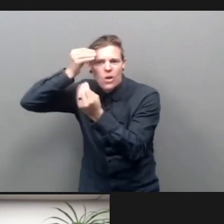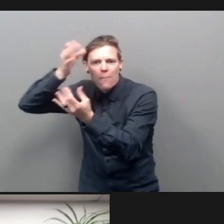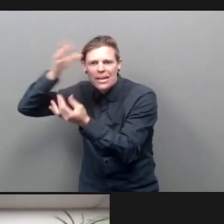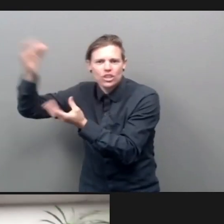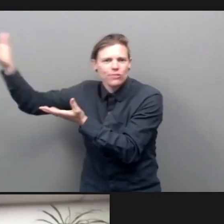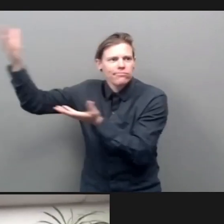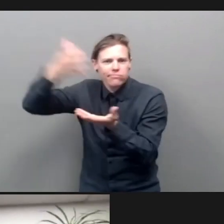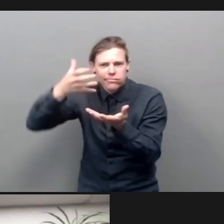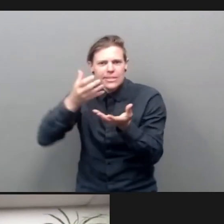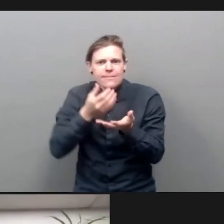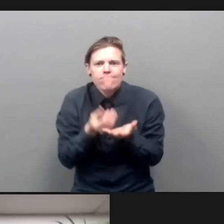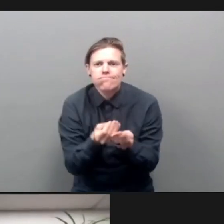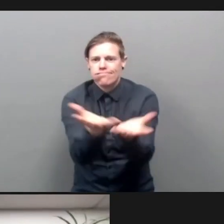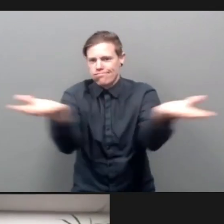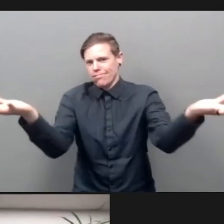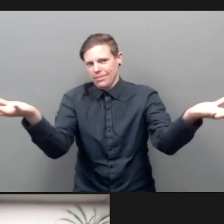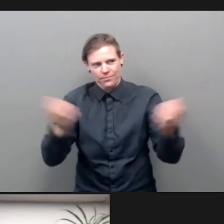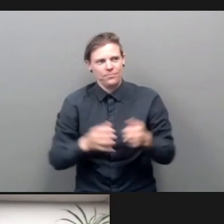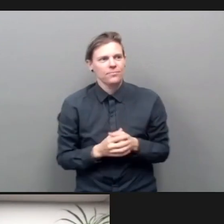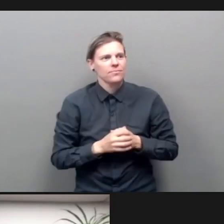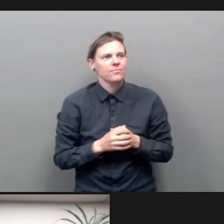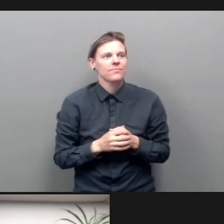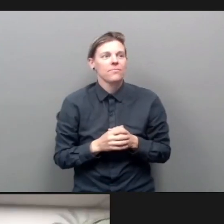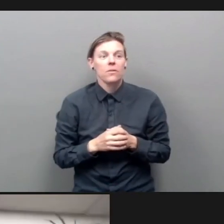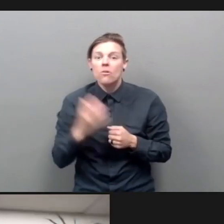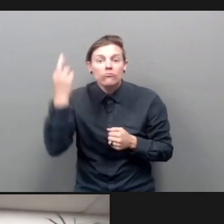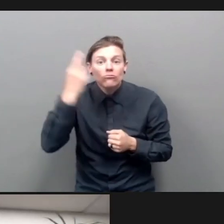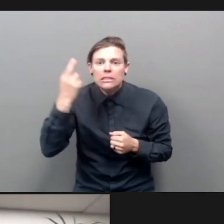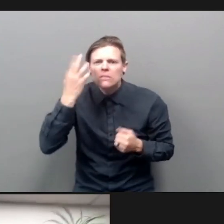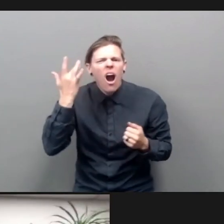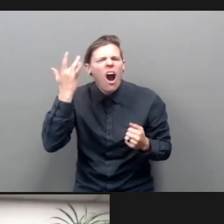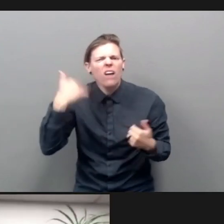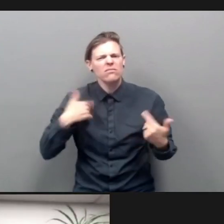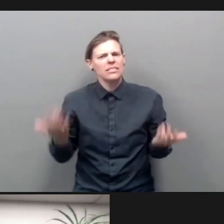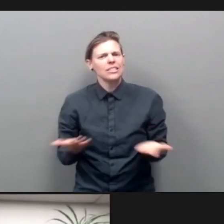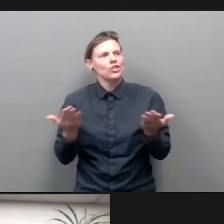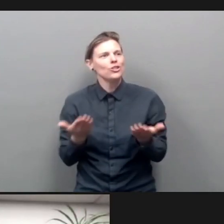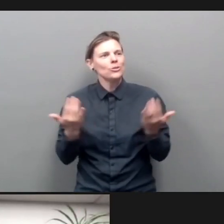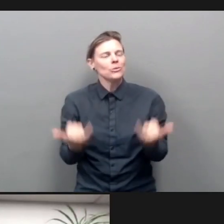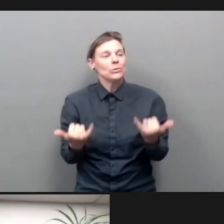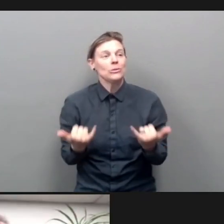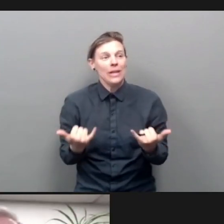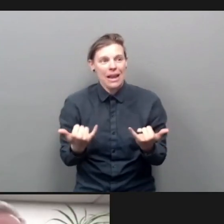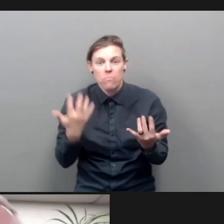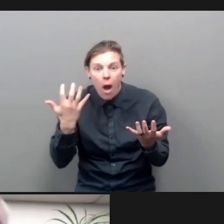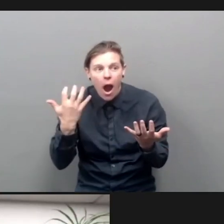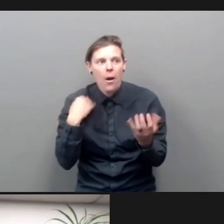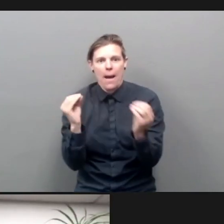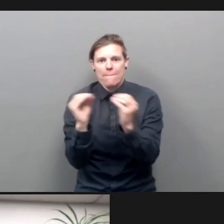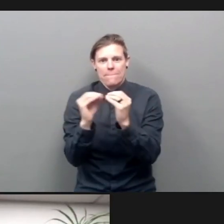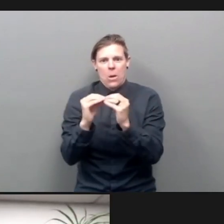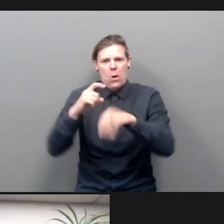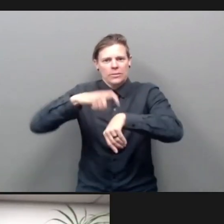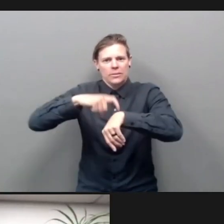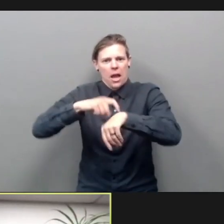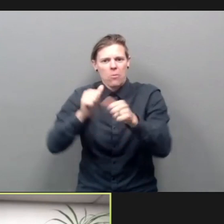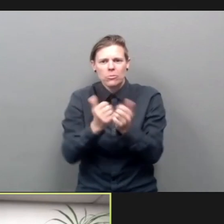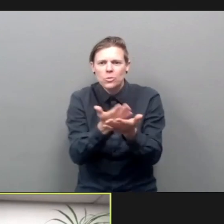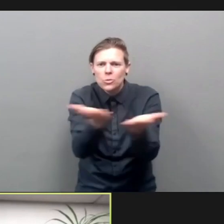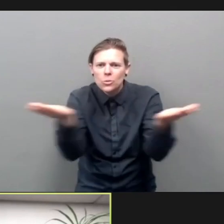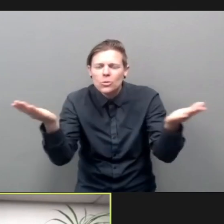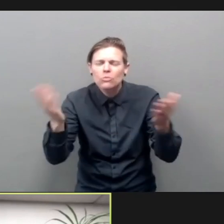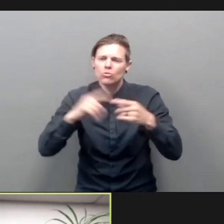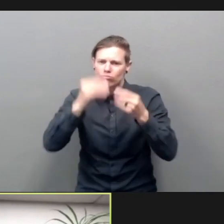back on this week and hope to spend some more time with New Mexicans and Dr. Grace and the panel about giving